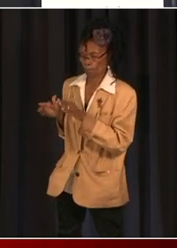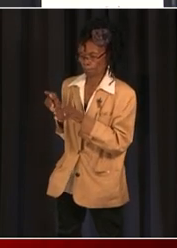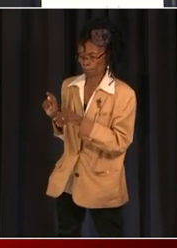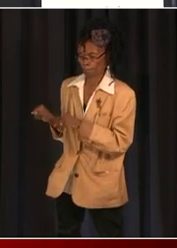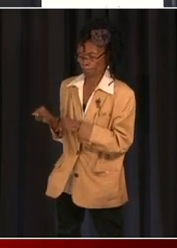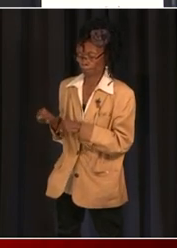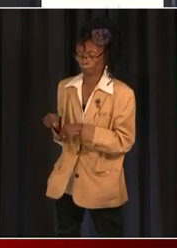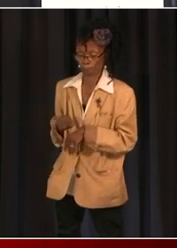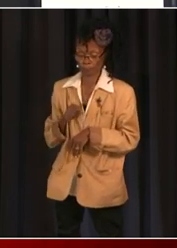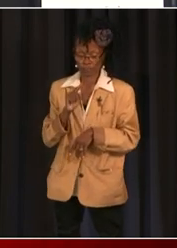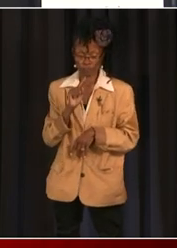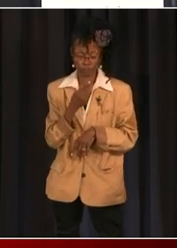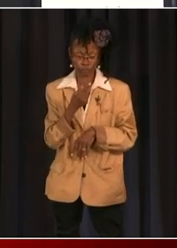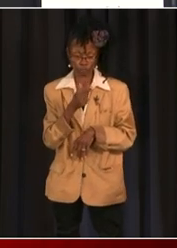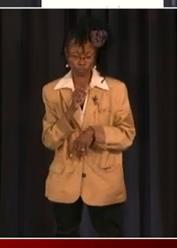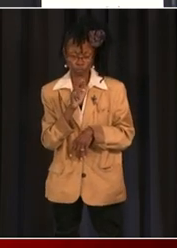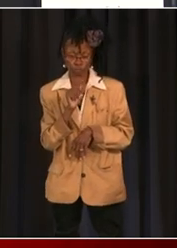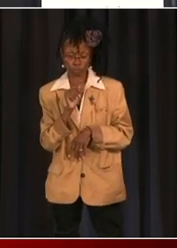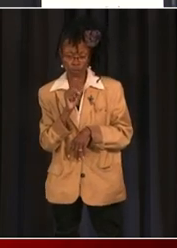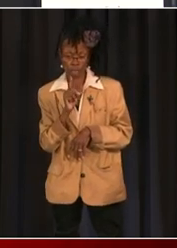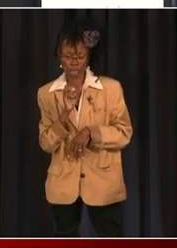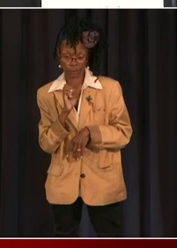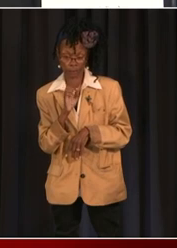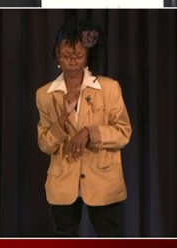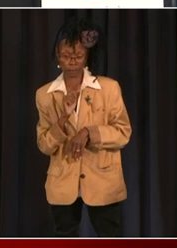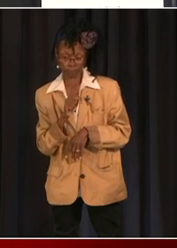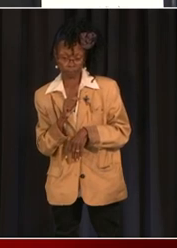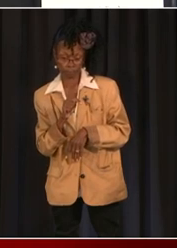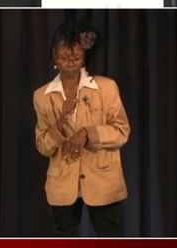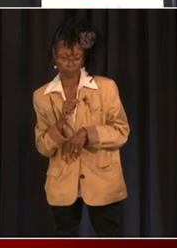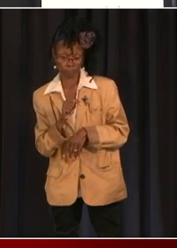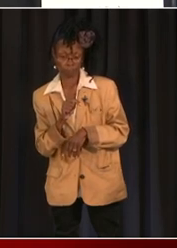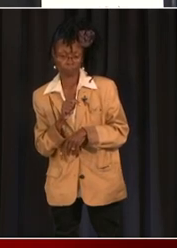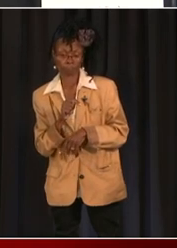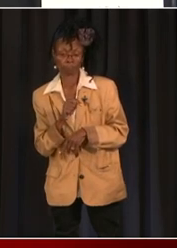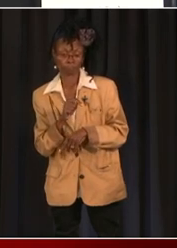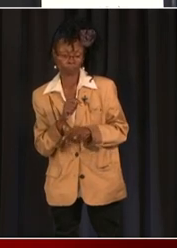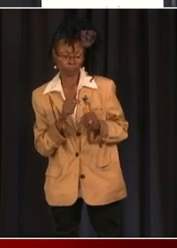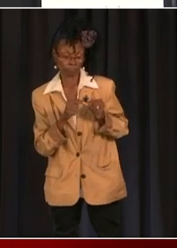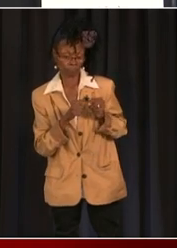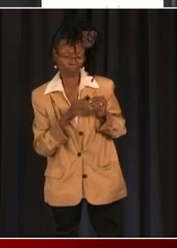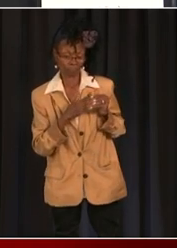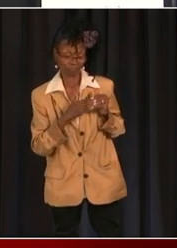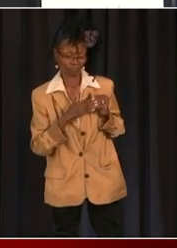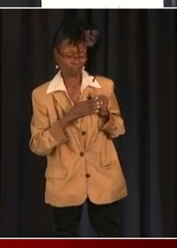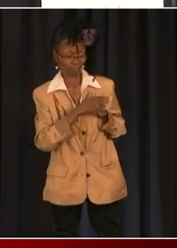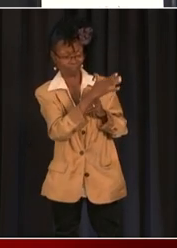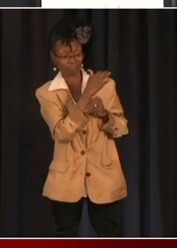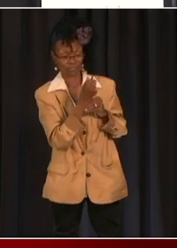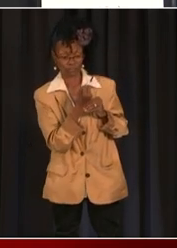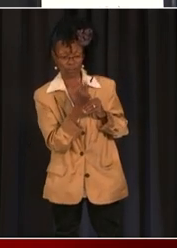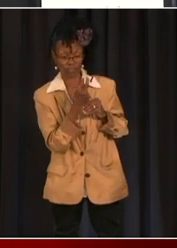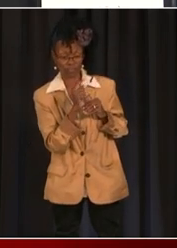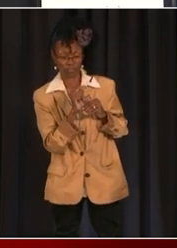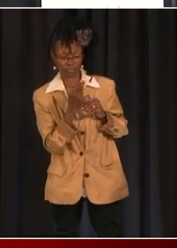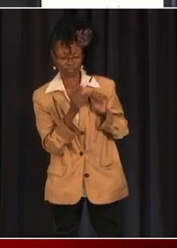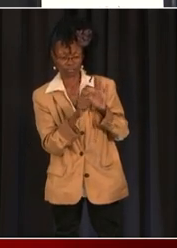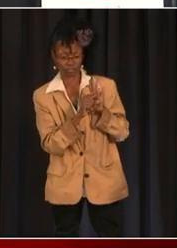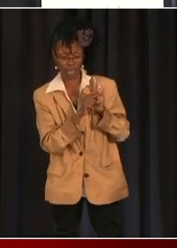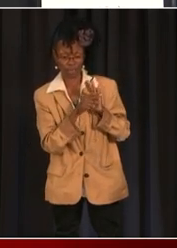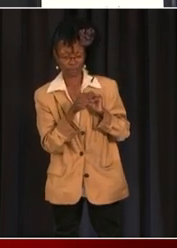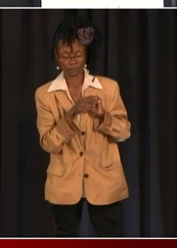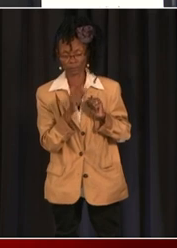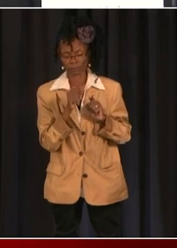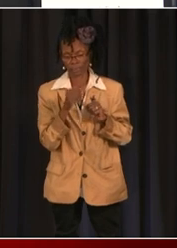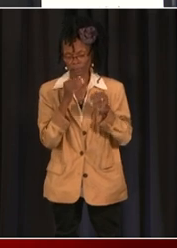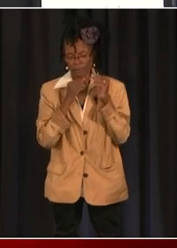our practices in the past. Students in grades 1 through 12 may eat in the cafeteria or they may